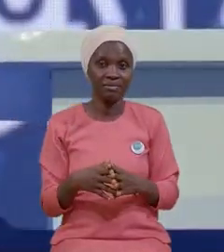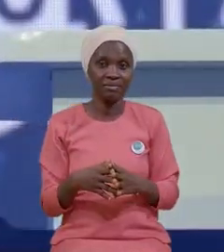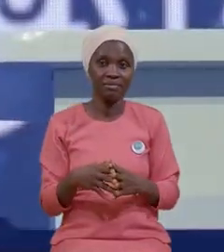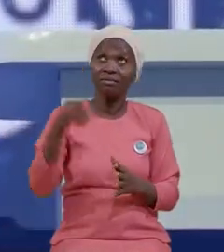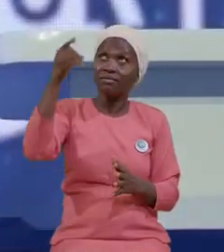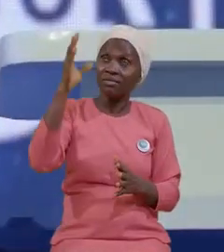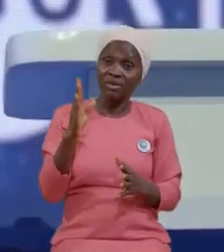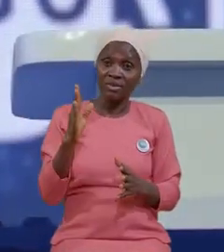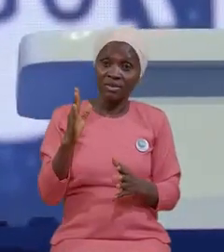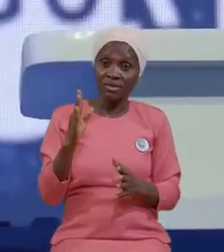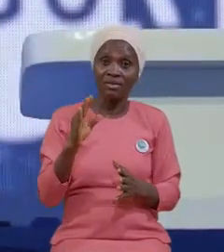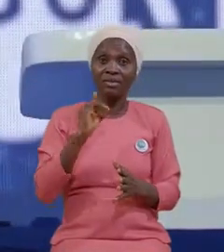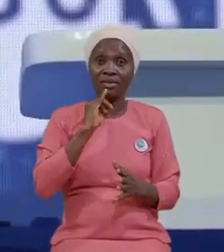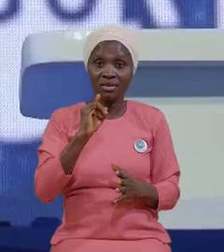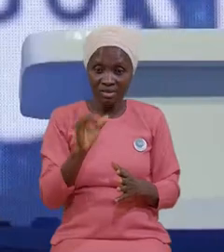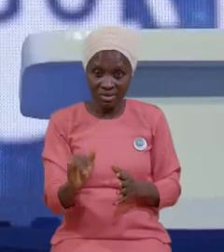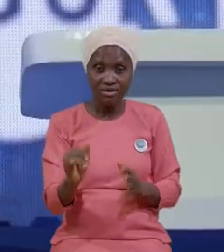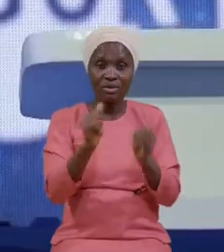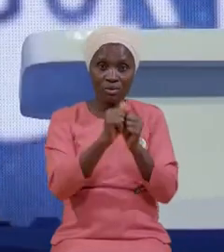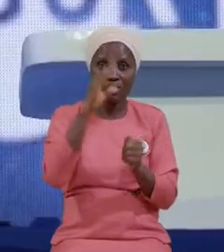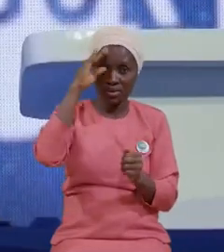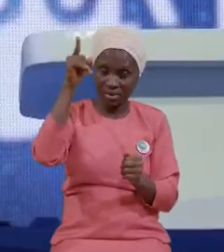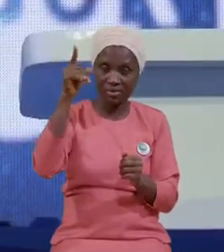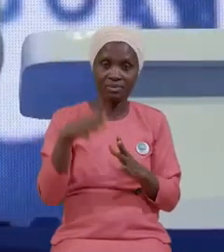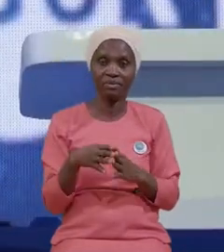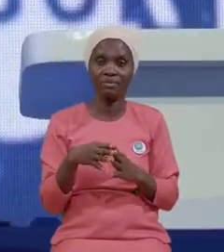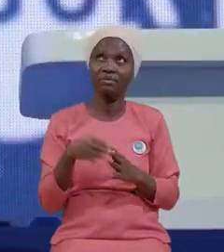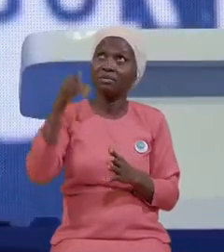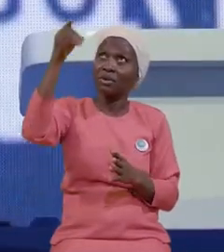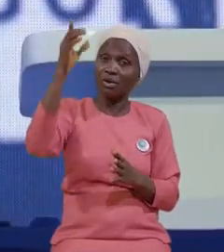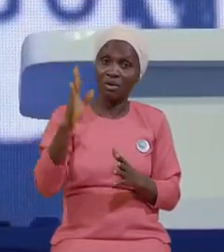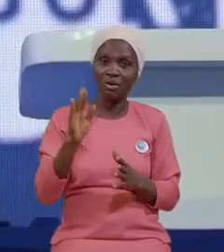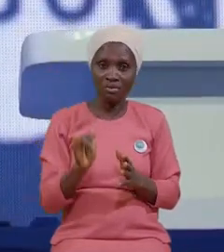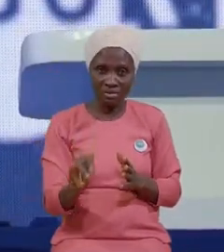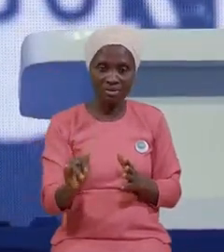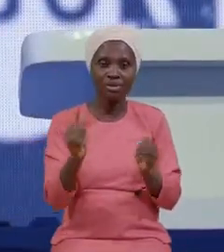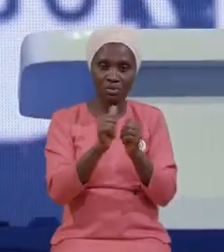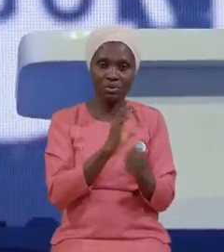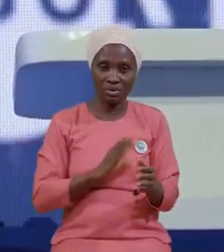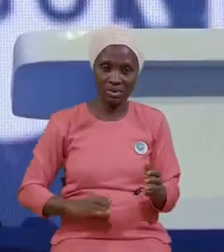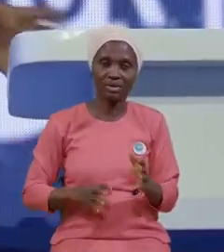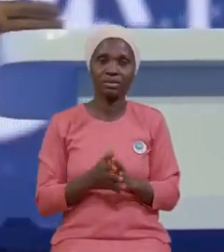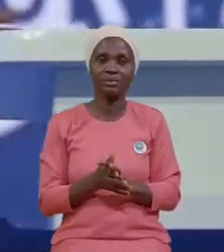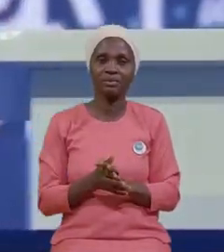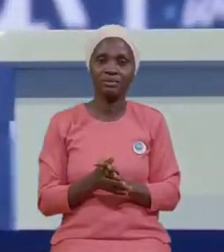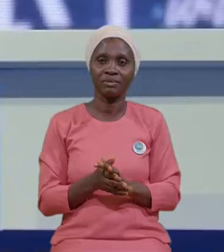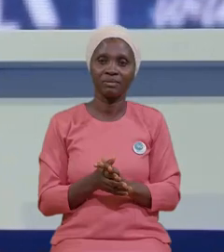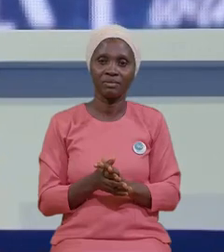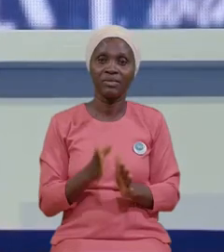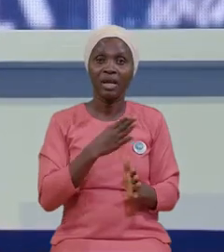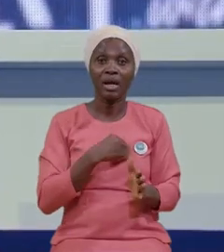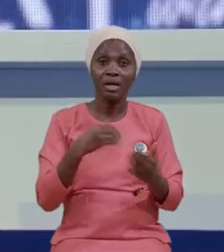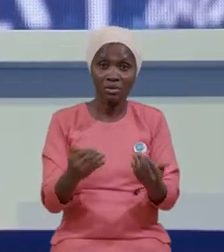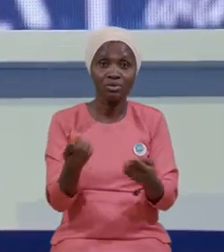God is still with him. God is still with Christ. And today